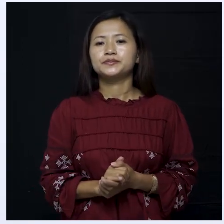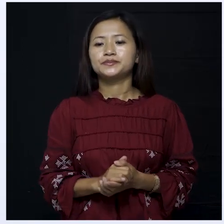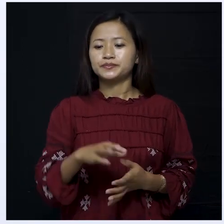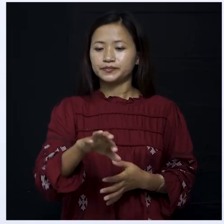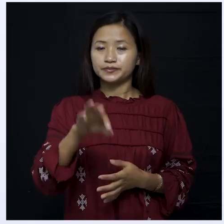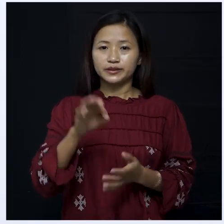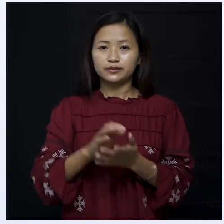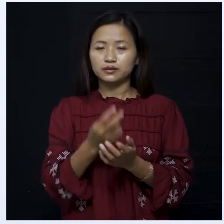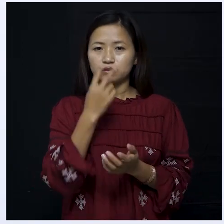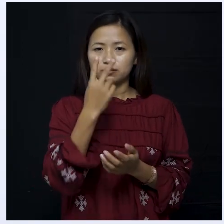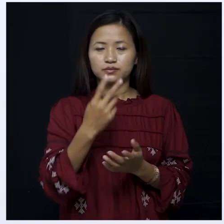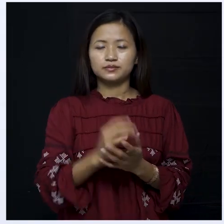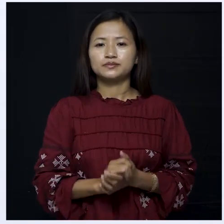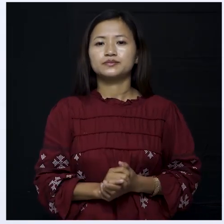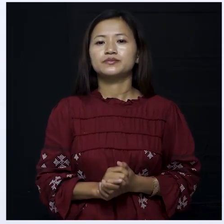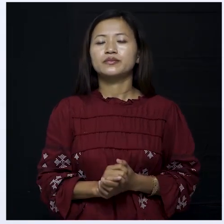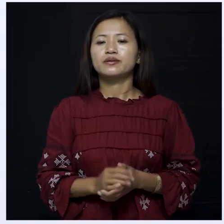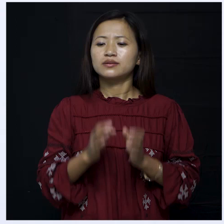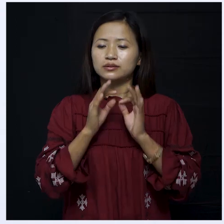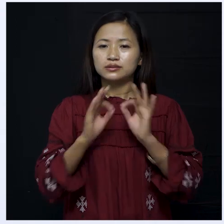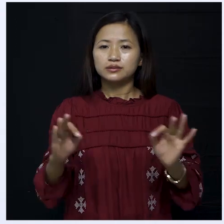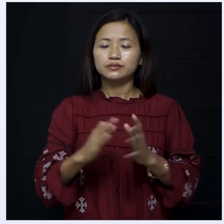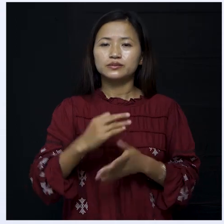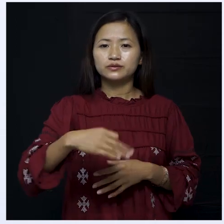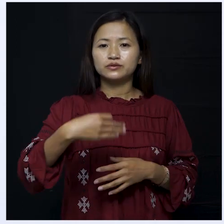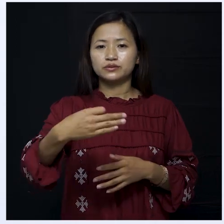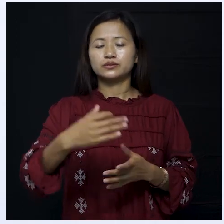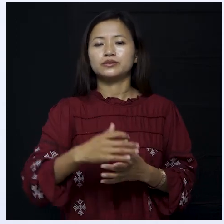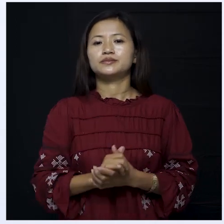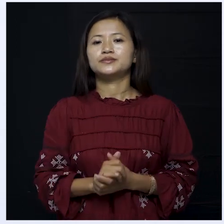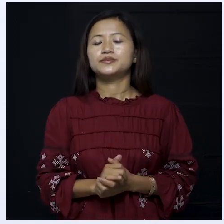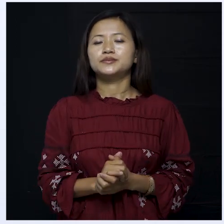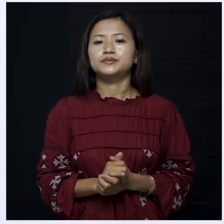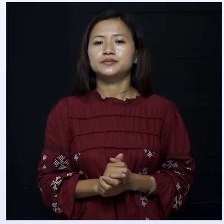Let's take a look at the simple future.